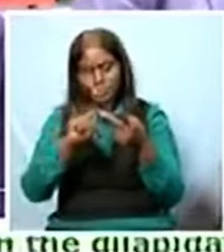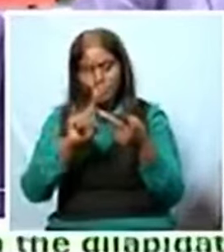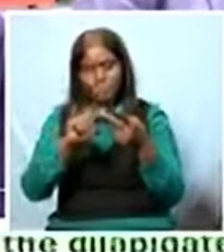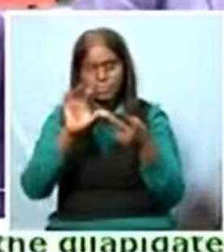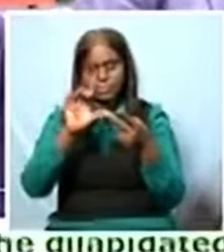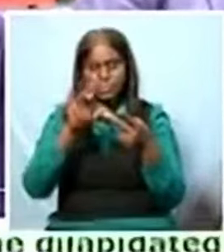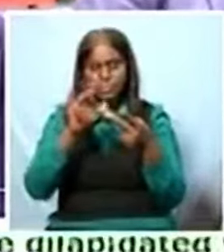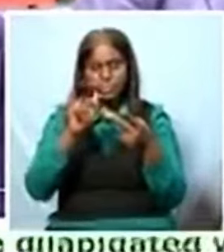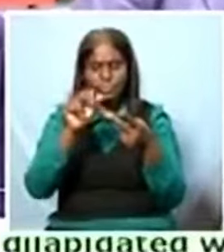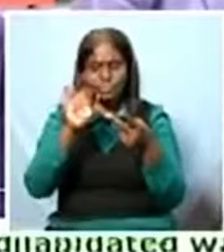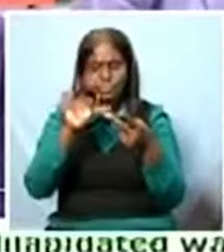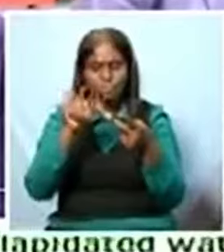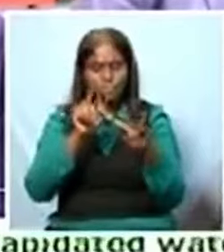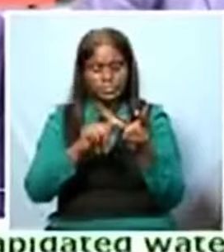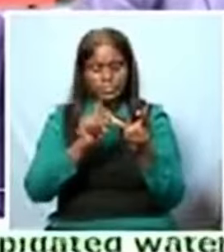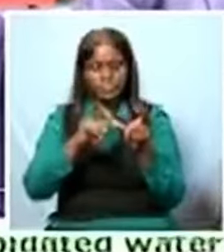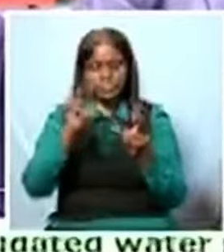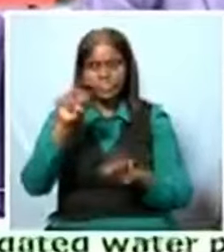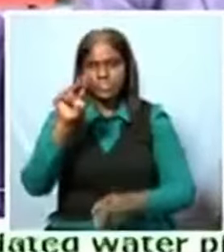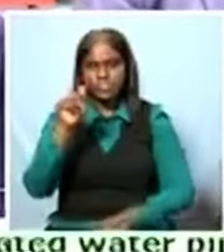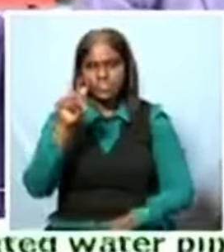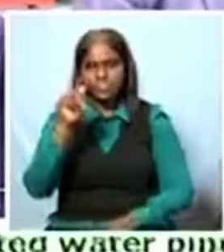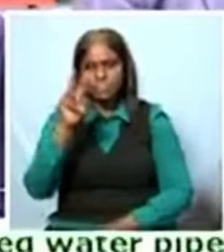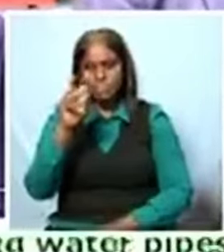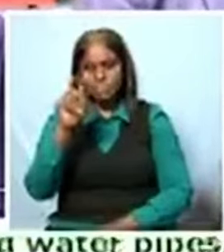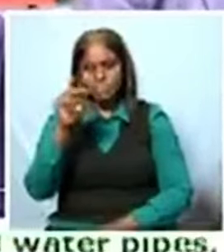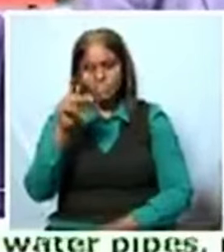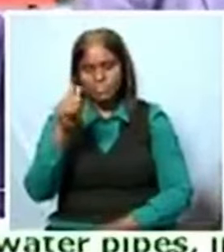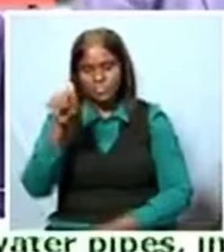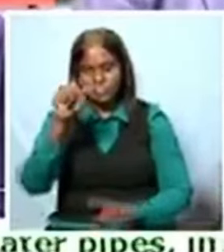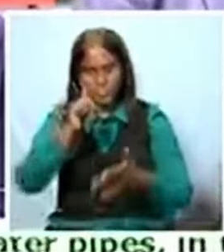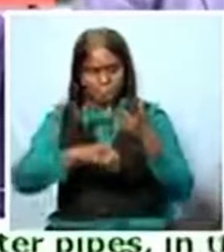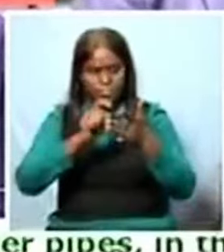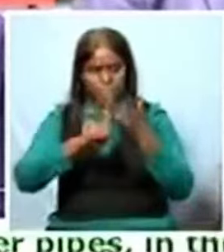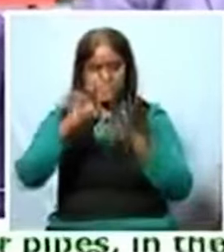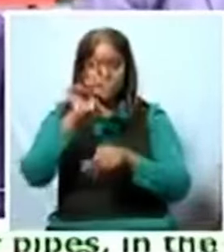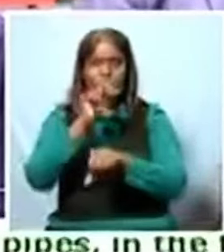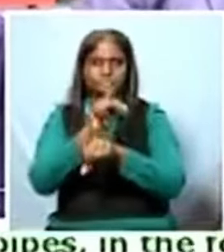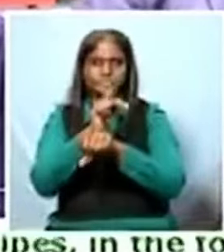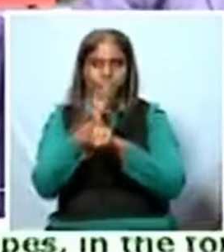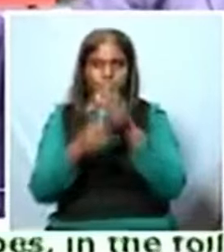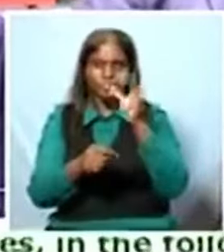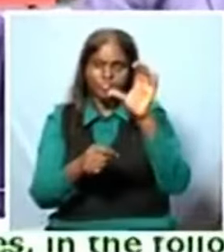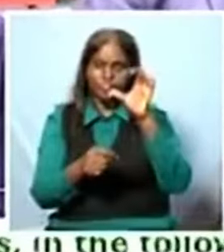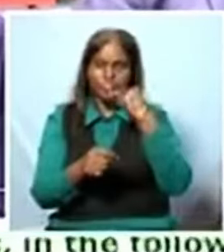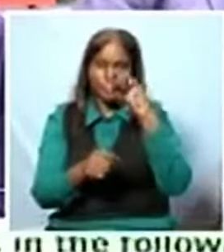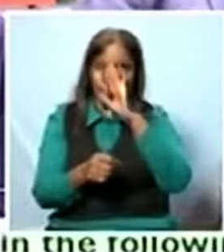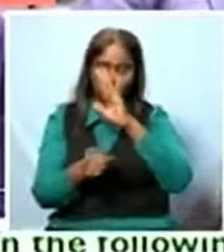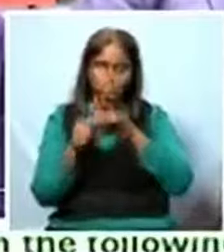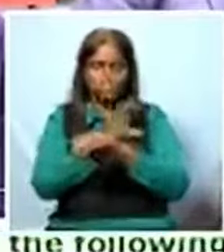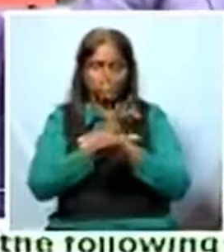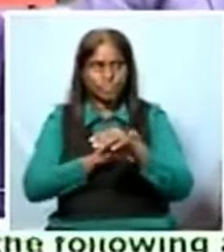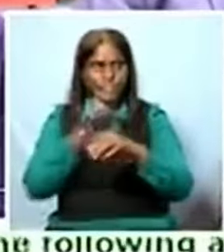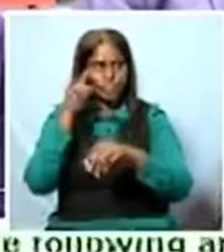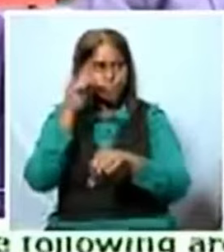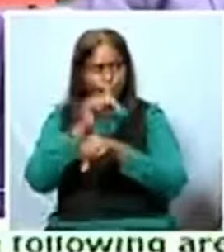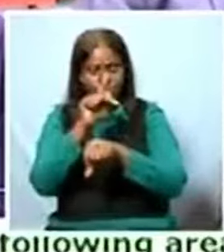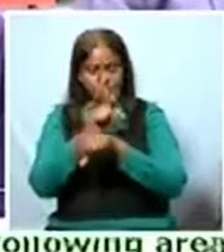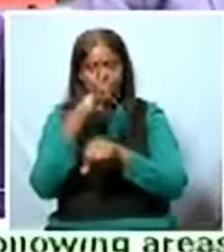Changa; 3, Natwange. B, what the estimated cost of the project is. C, who the contractor of the project